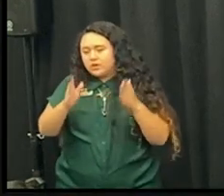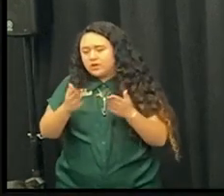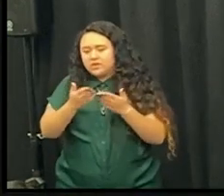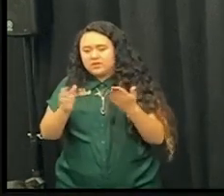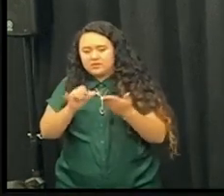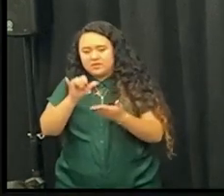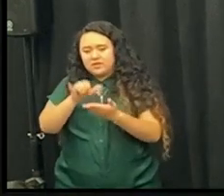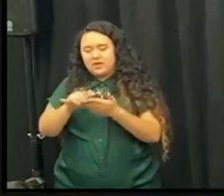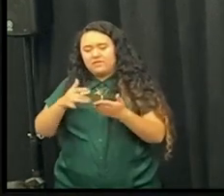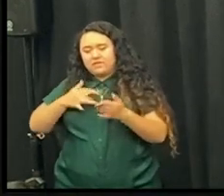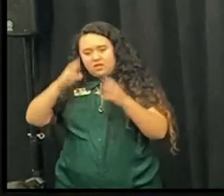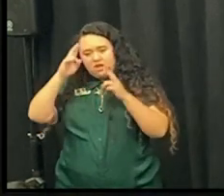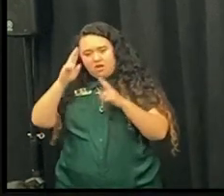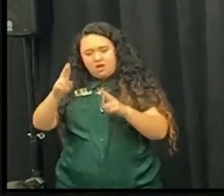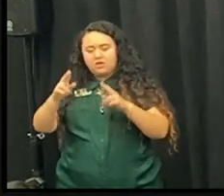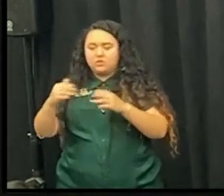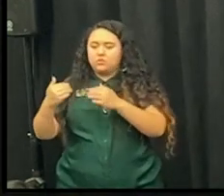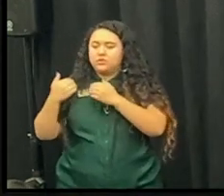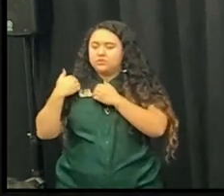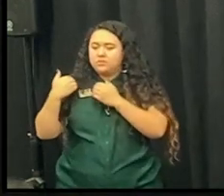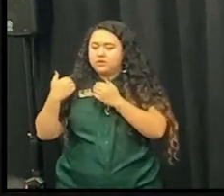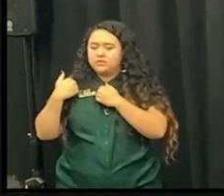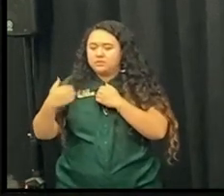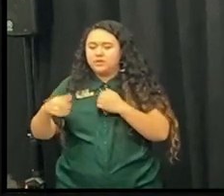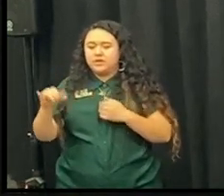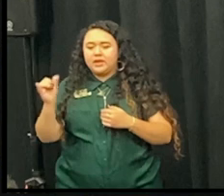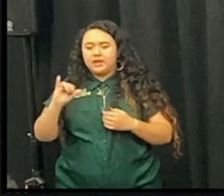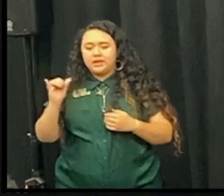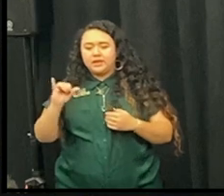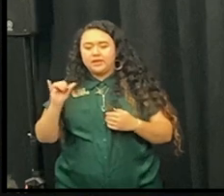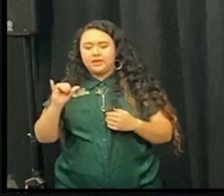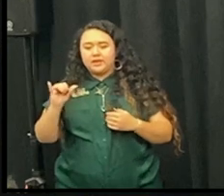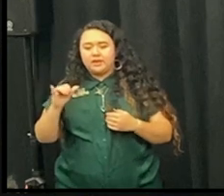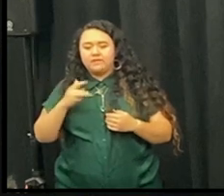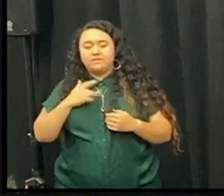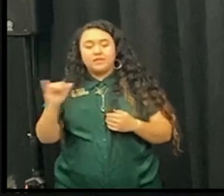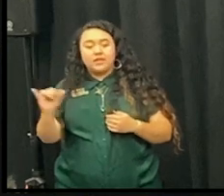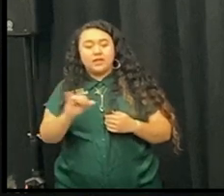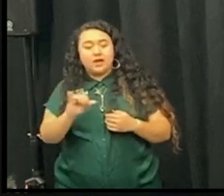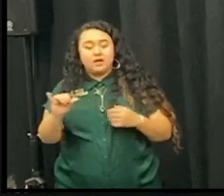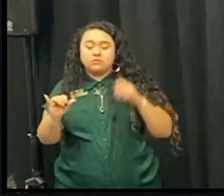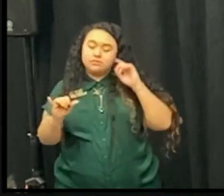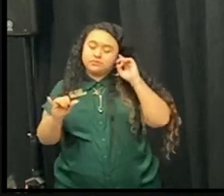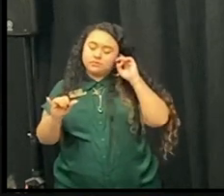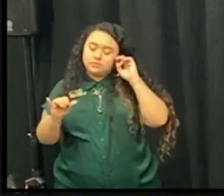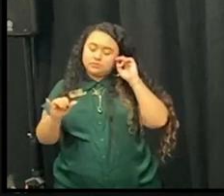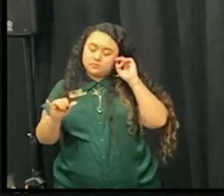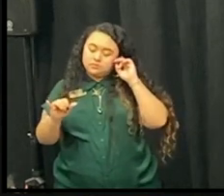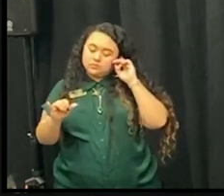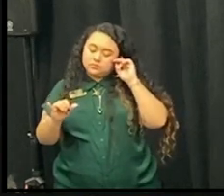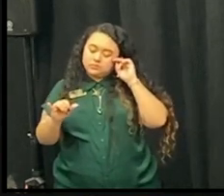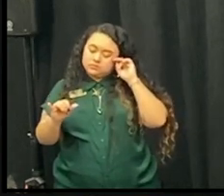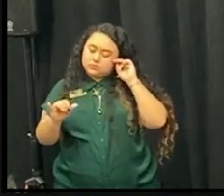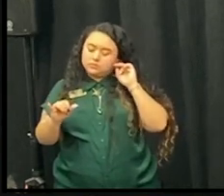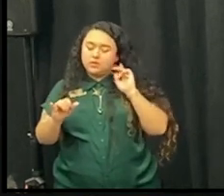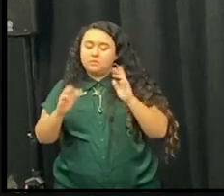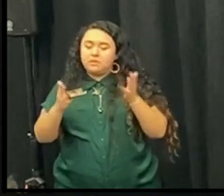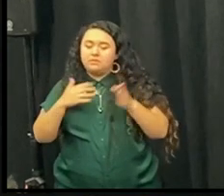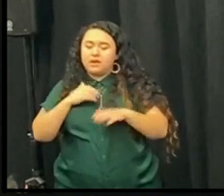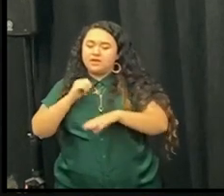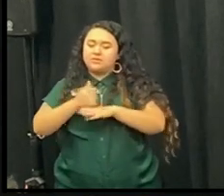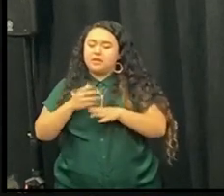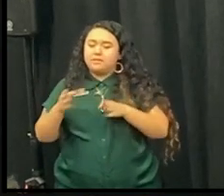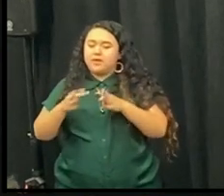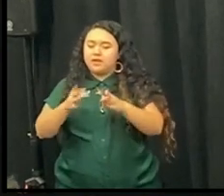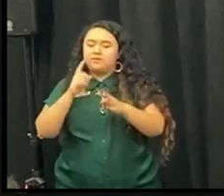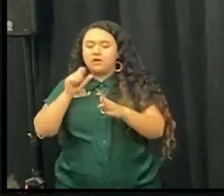yeah, I feel honored in the responsibility and also feeling like, oh, I maybe like paved the road for, you know,